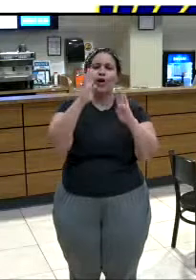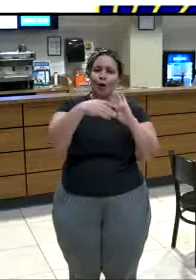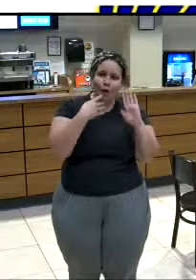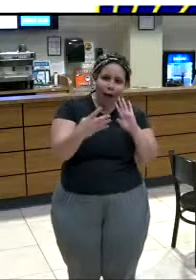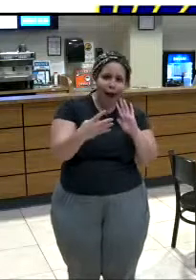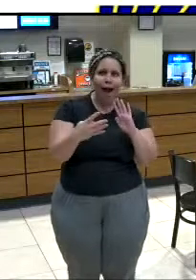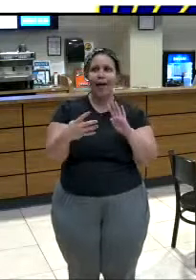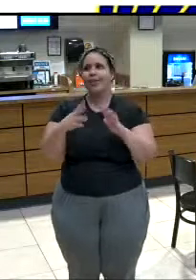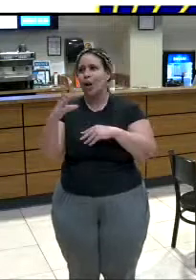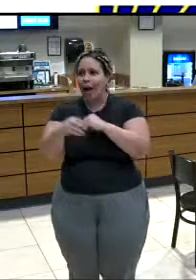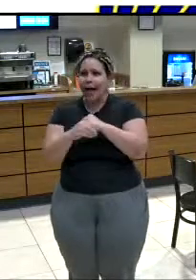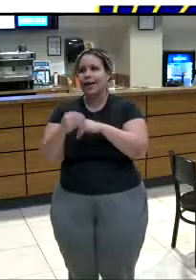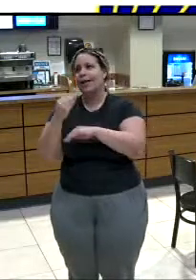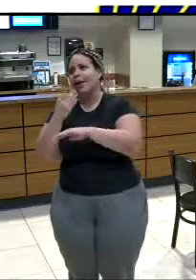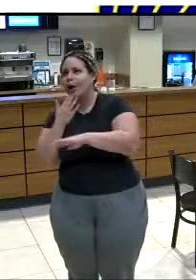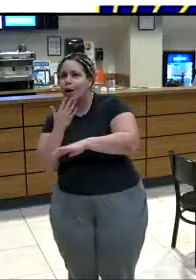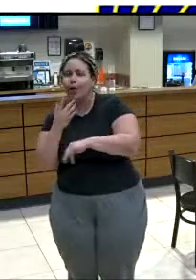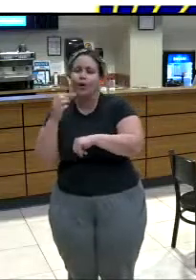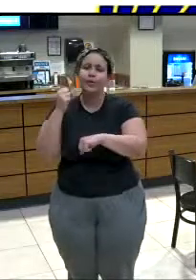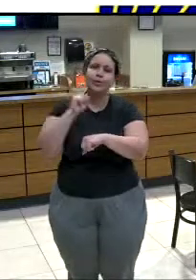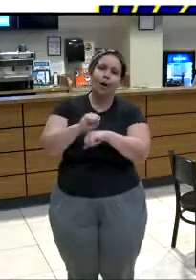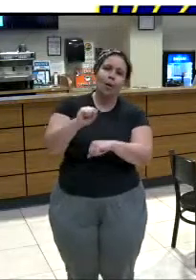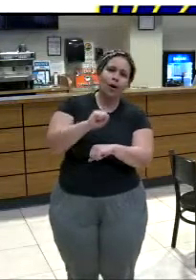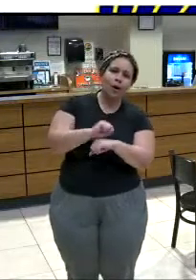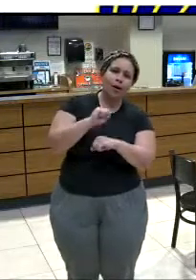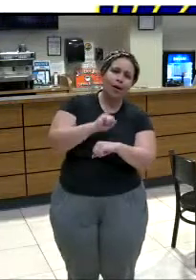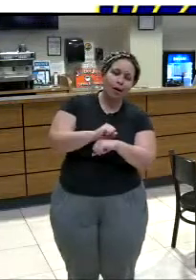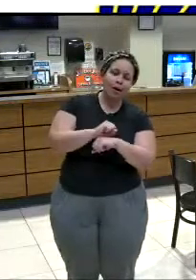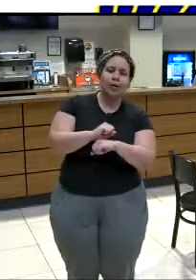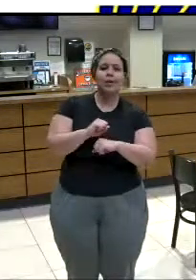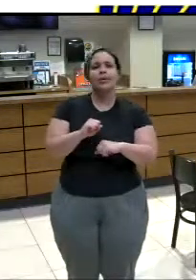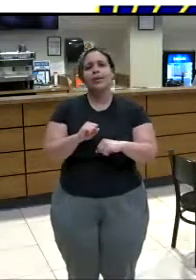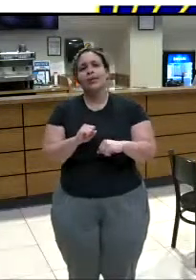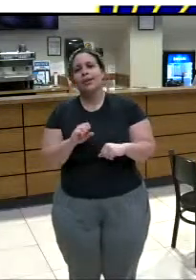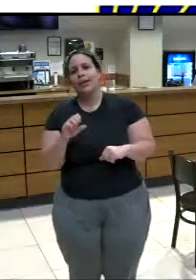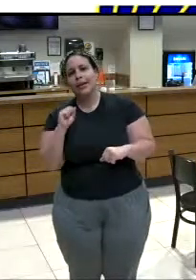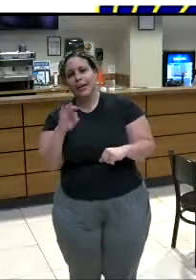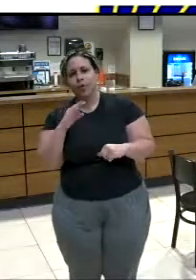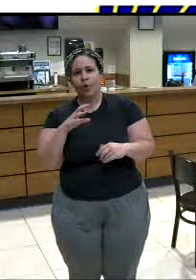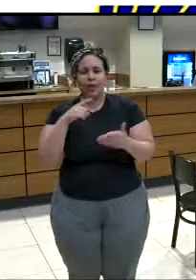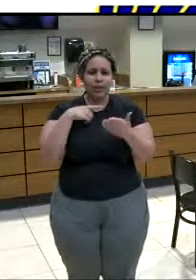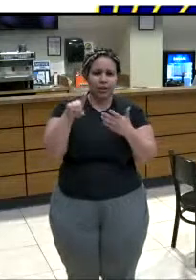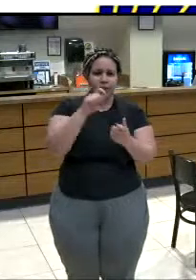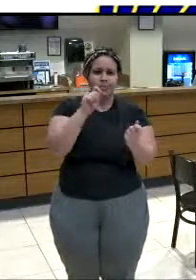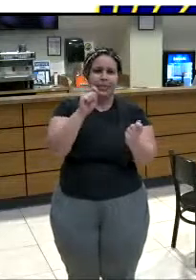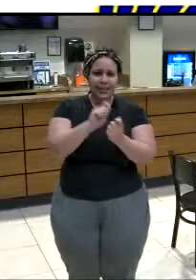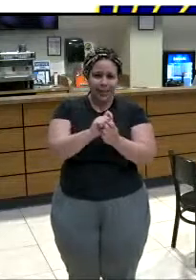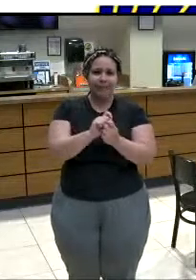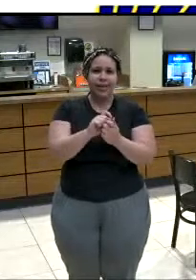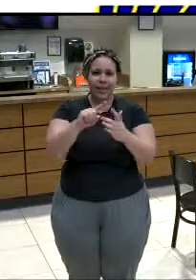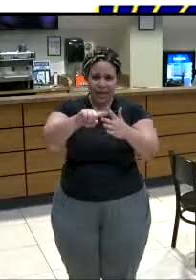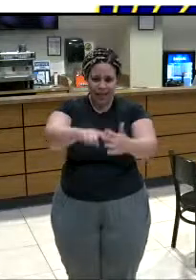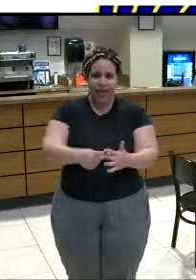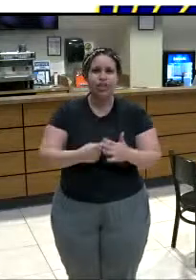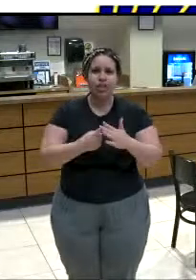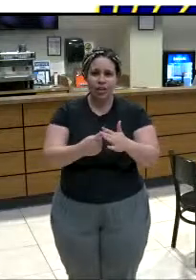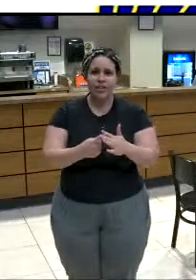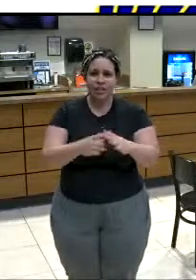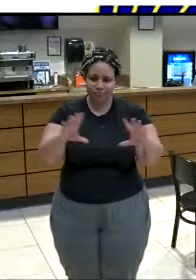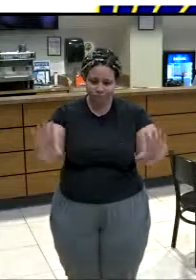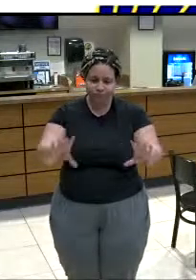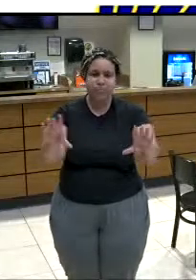thinking about if you wanted to check in on any particular initiative, where would you go? What would that look like? Are we on